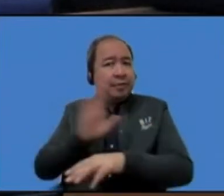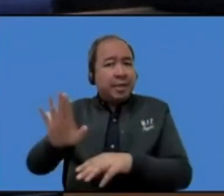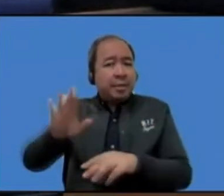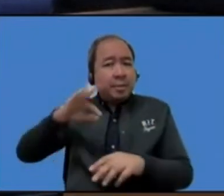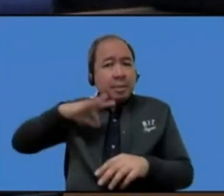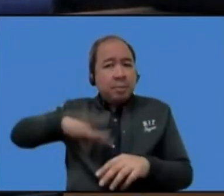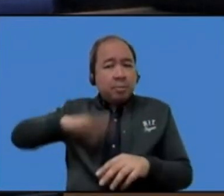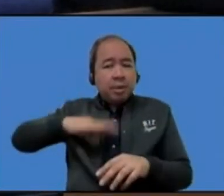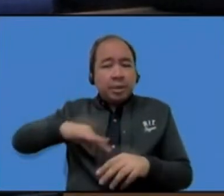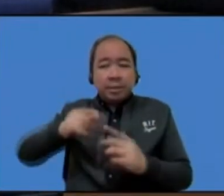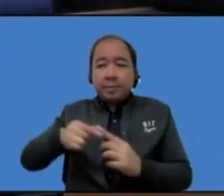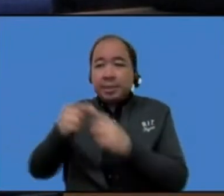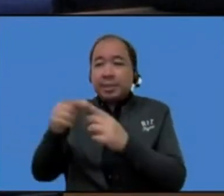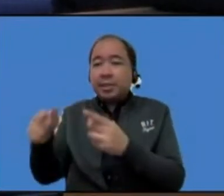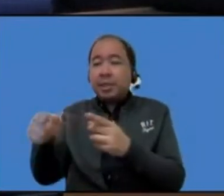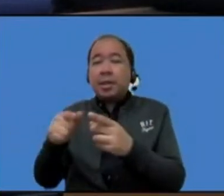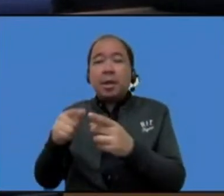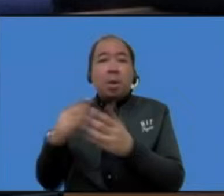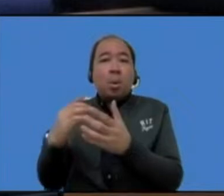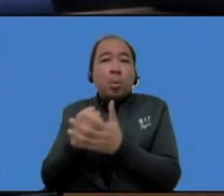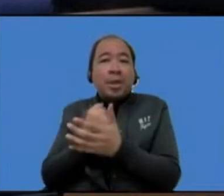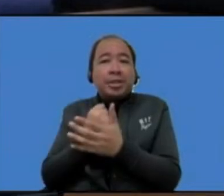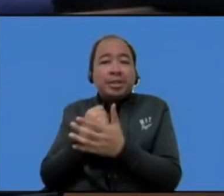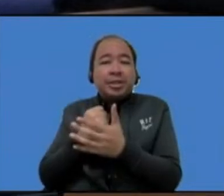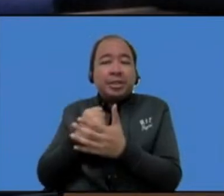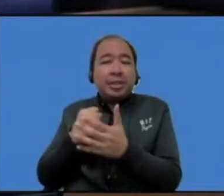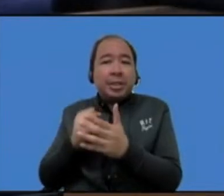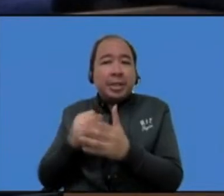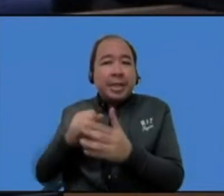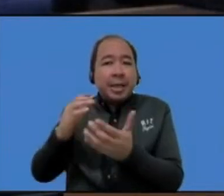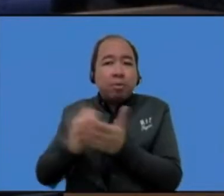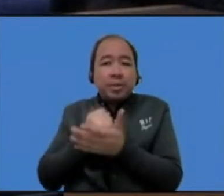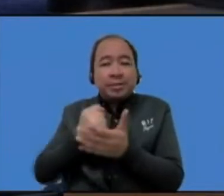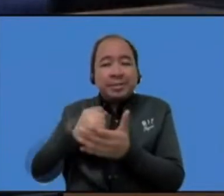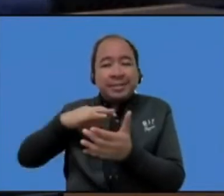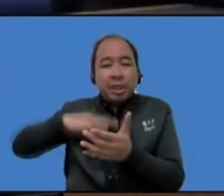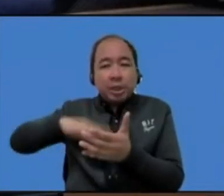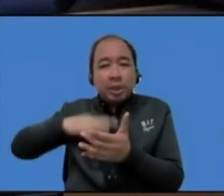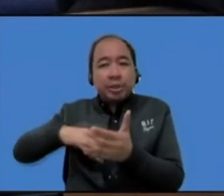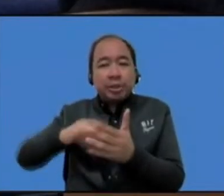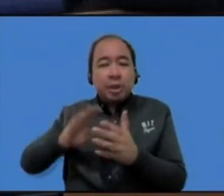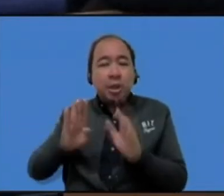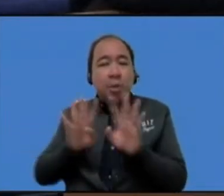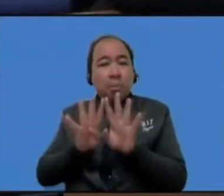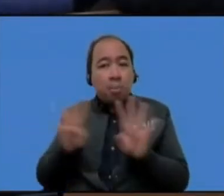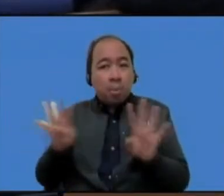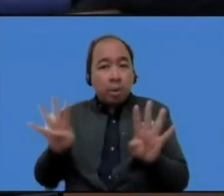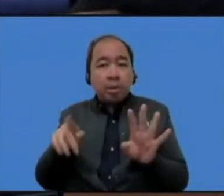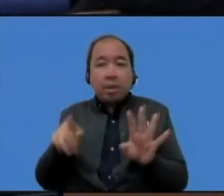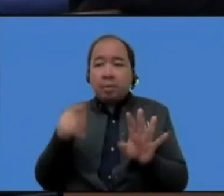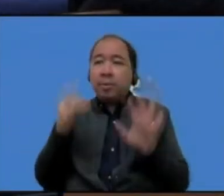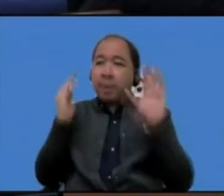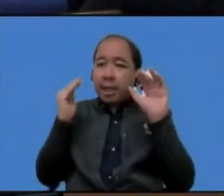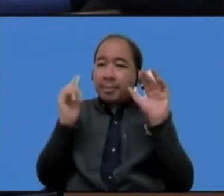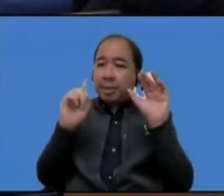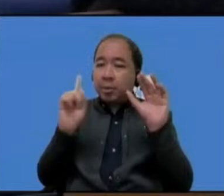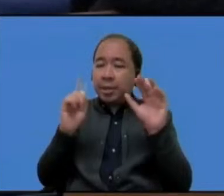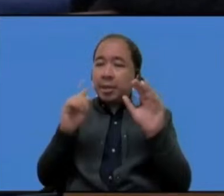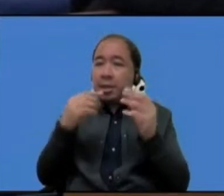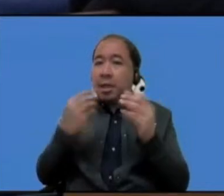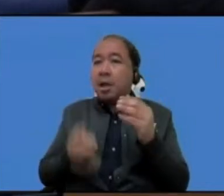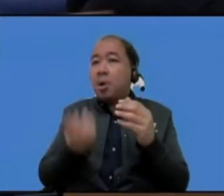Wage Earners Welfare Board, which is dedicated to supporting expatriate workers and their